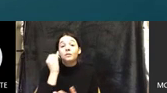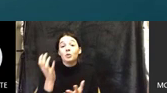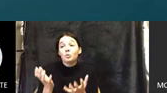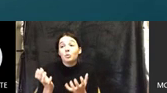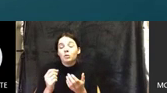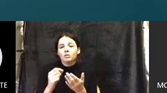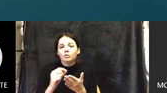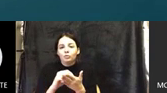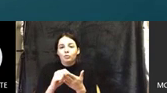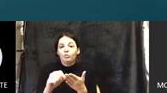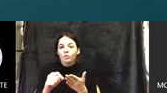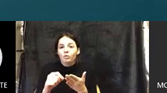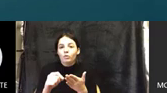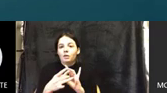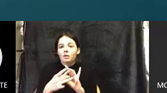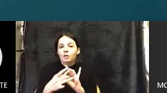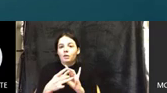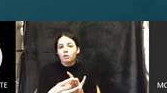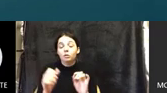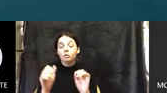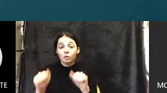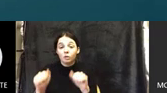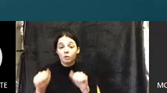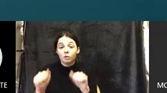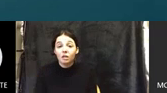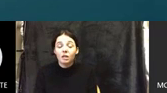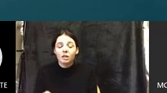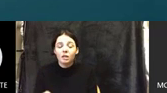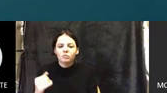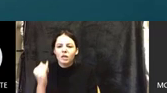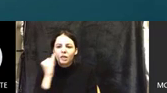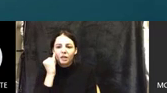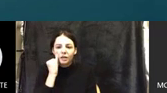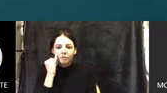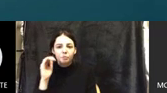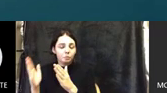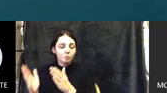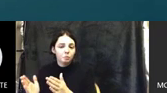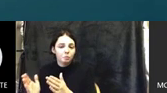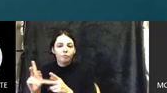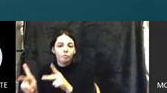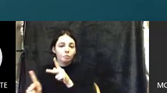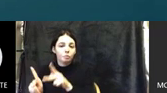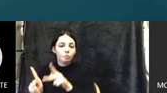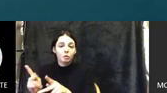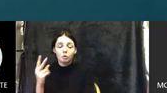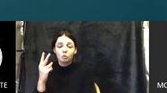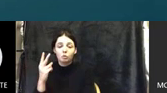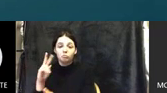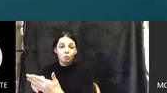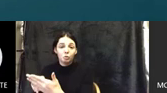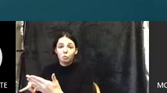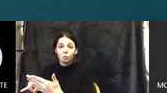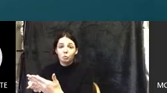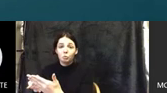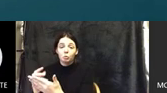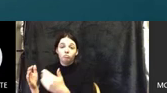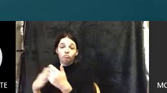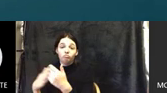wrote about what you wanted to write about, what was in your heart, what was in your mind. But again, do it with sensitivity.